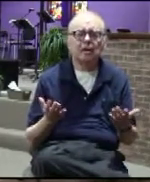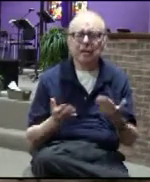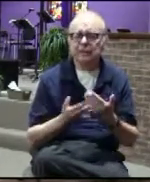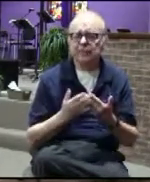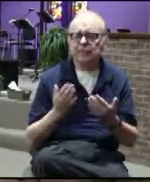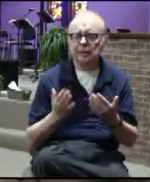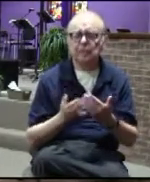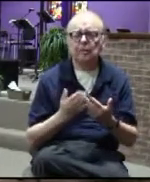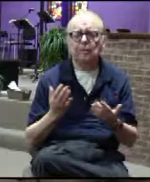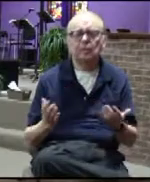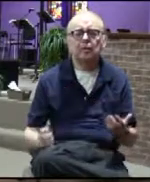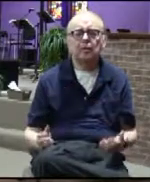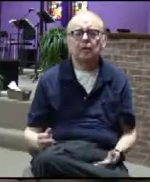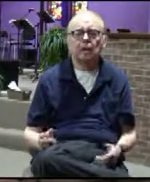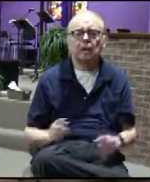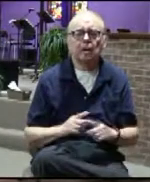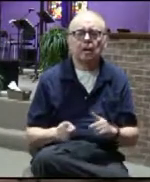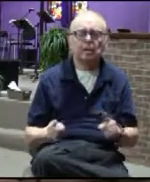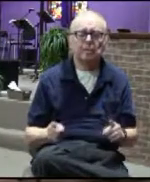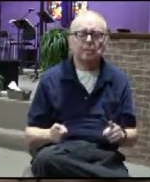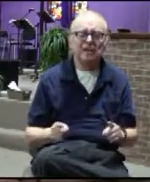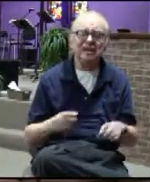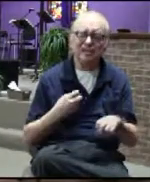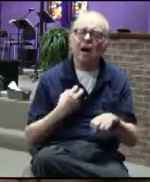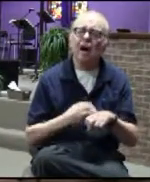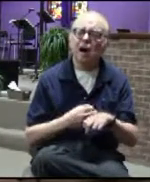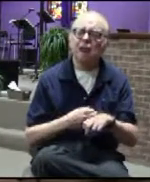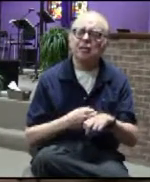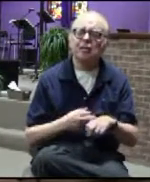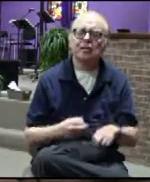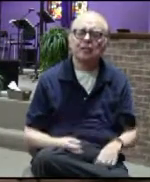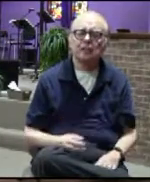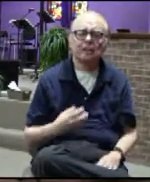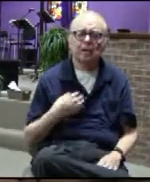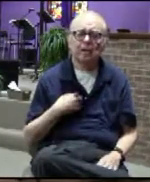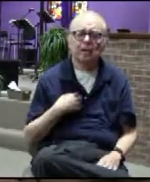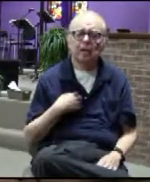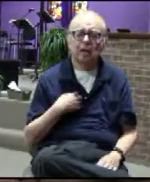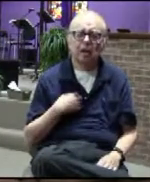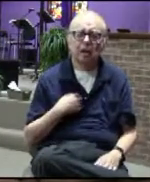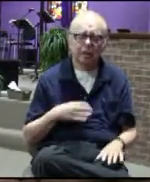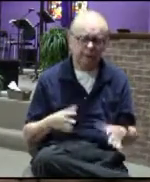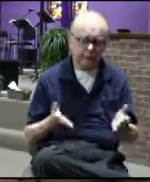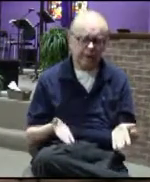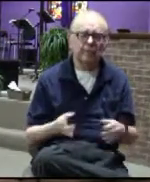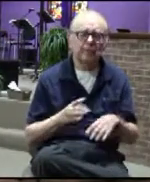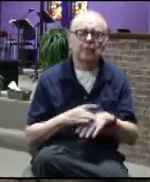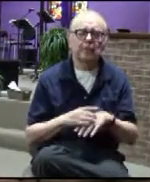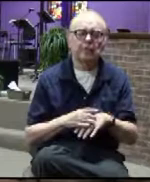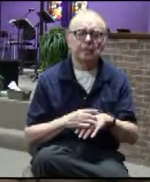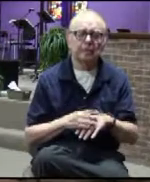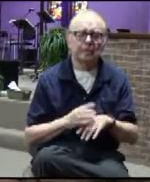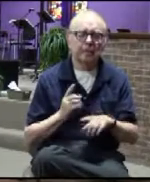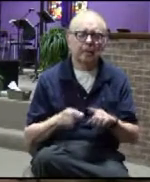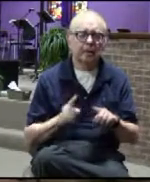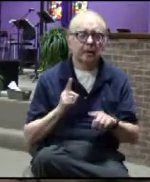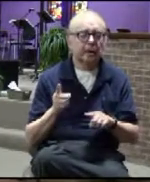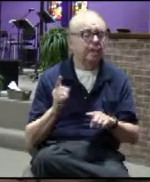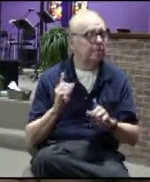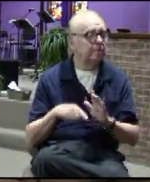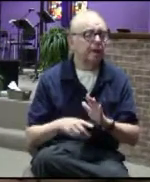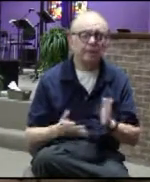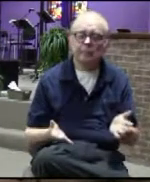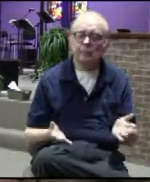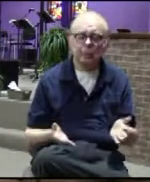simple but it's difficult because you have to do it down here you can't do it later